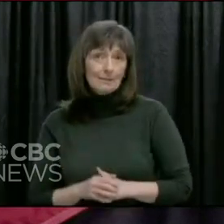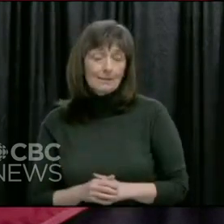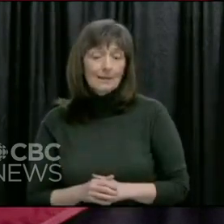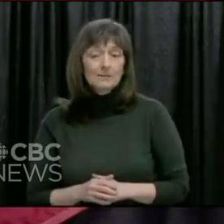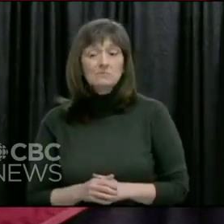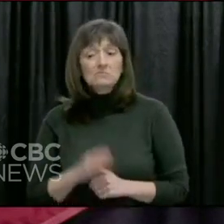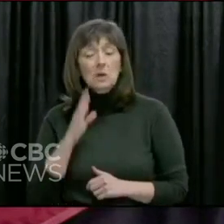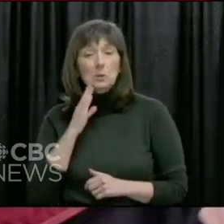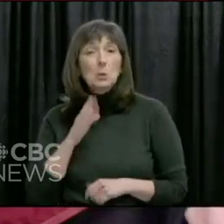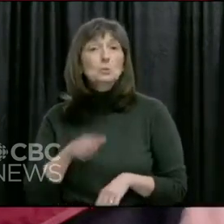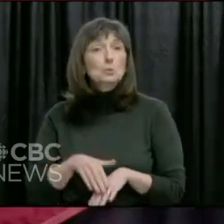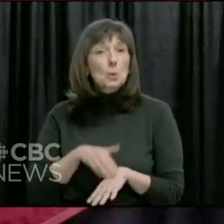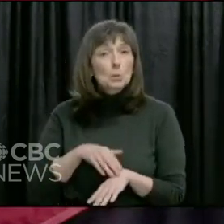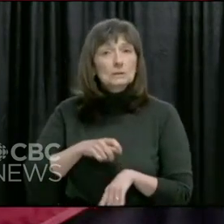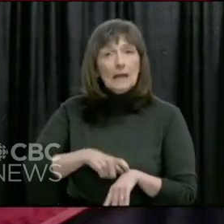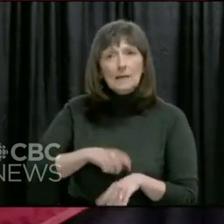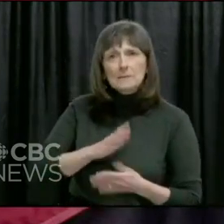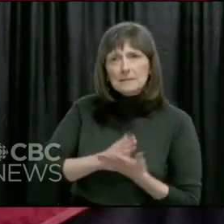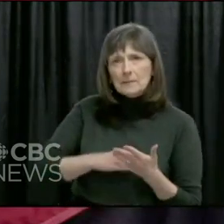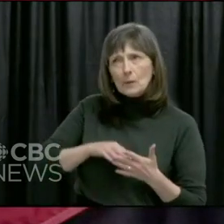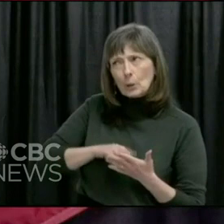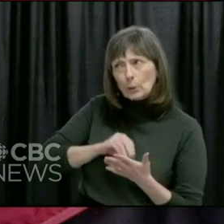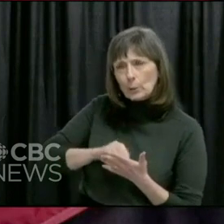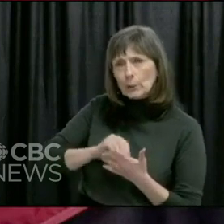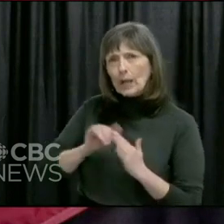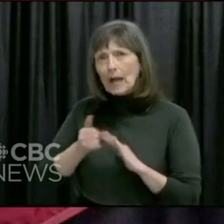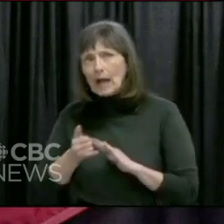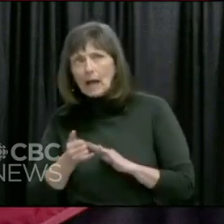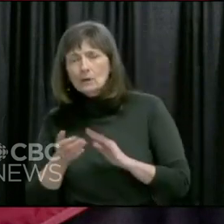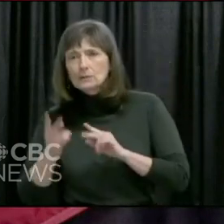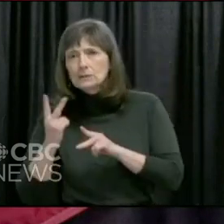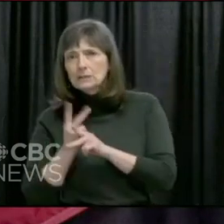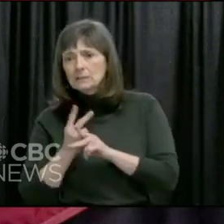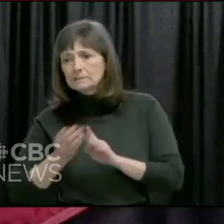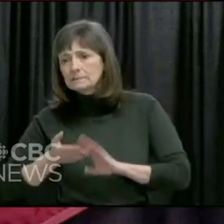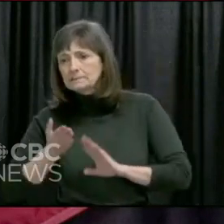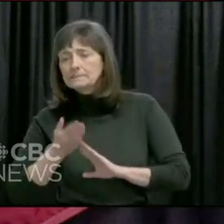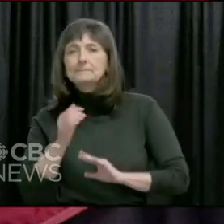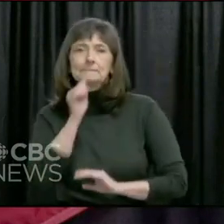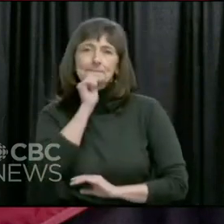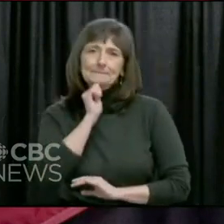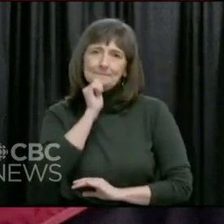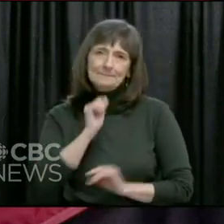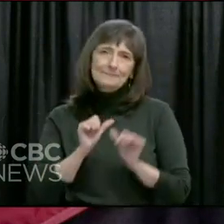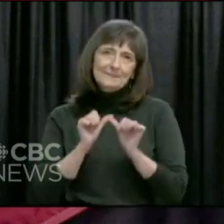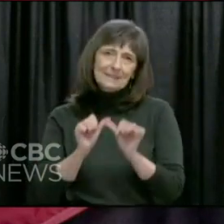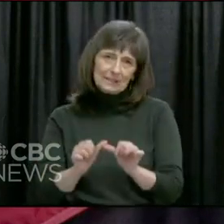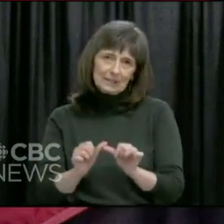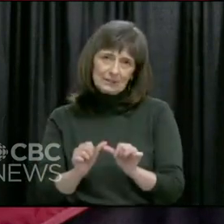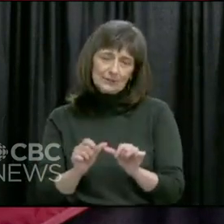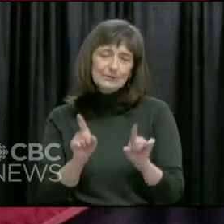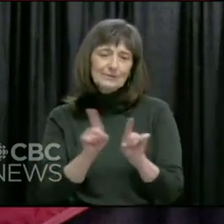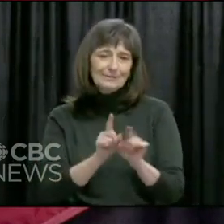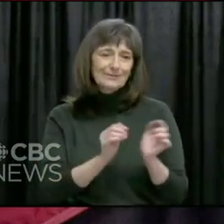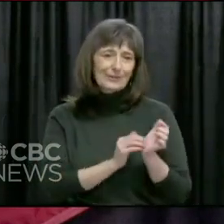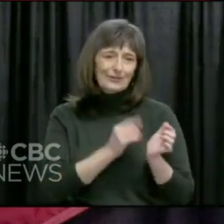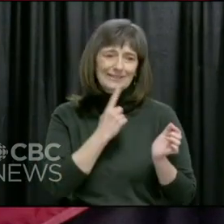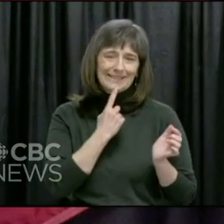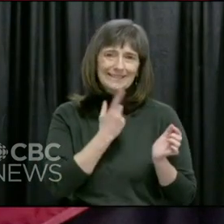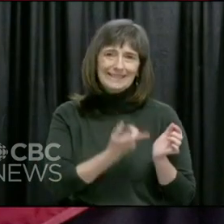some time as we need to make sure we maintain our patients. As Dr. Fitzgerald has just already said,